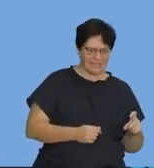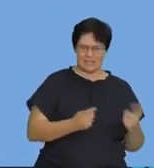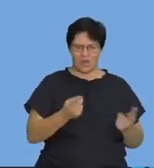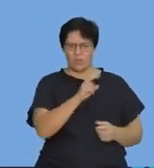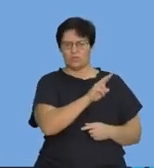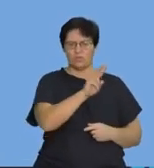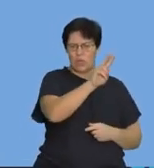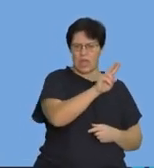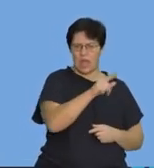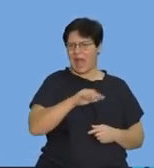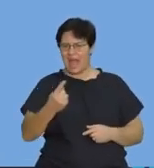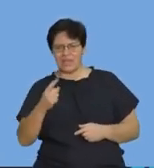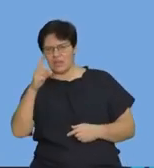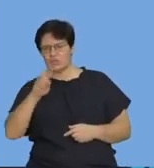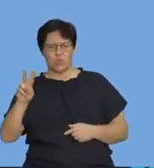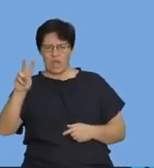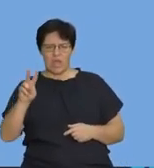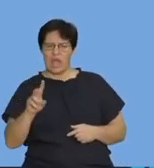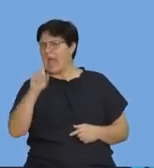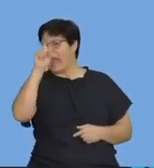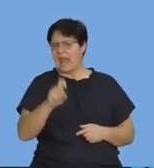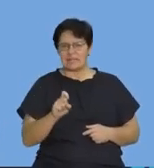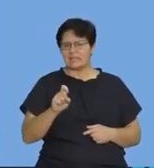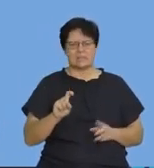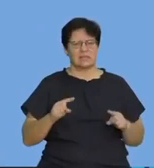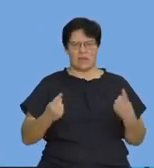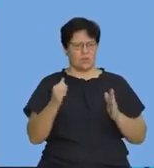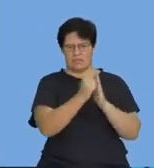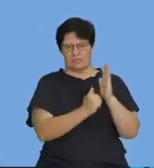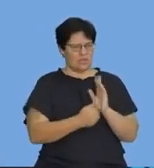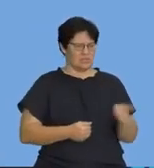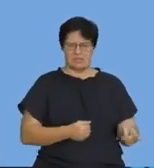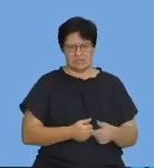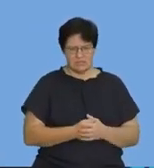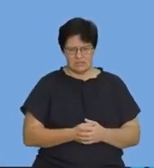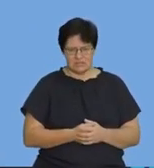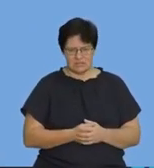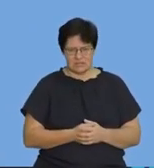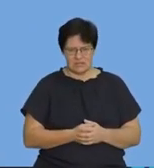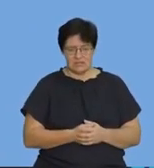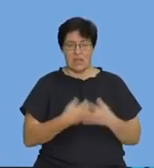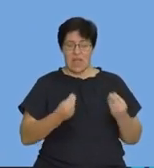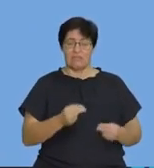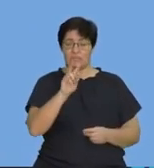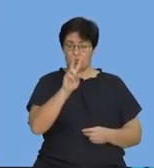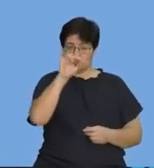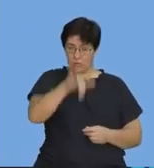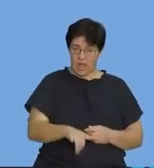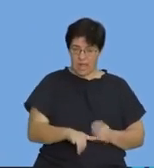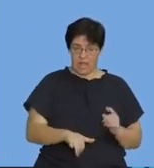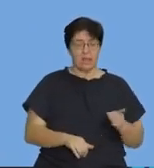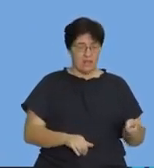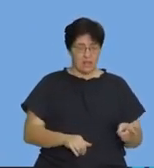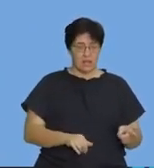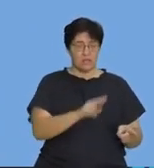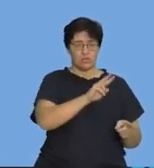squared and the other one is squared, then x cannot be made the subject of the formula there. If you have 2 y's, one is squared and the other one